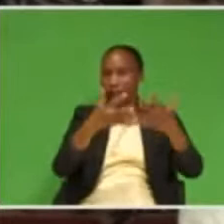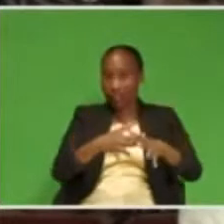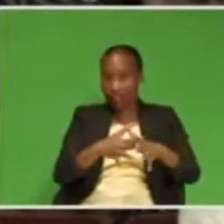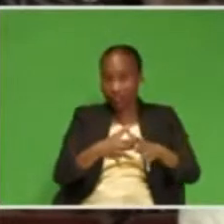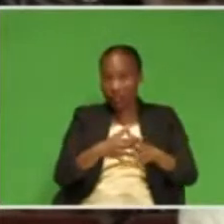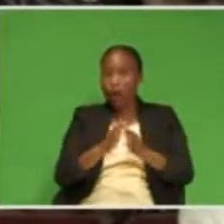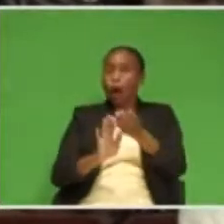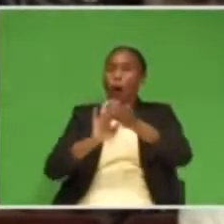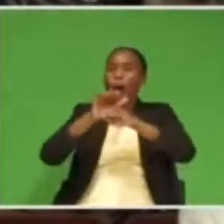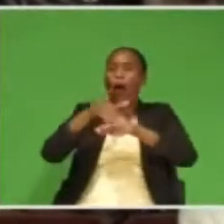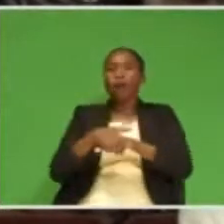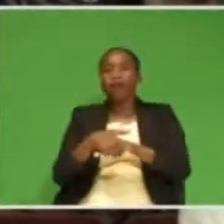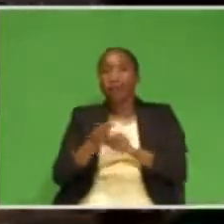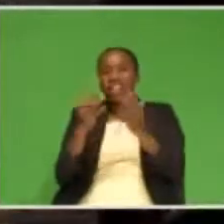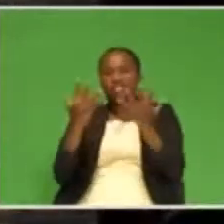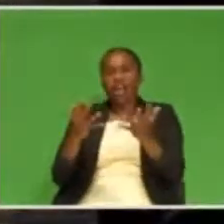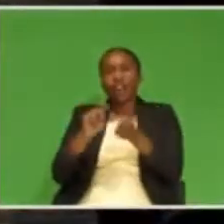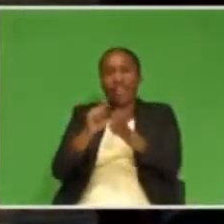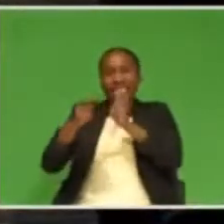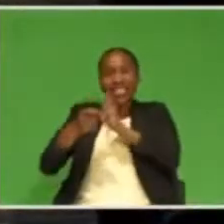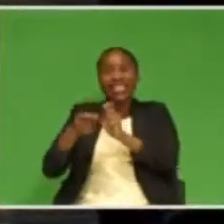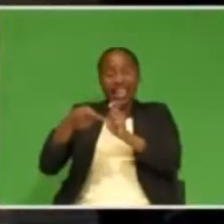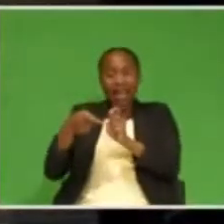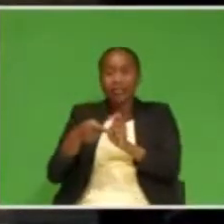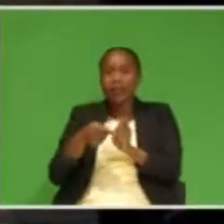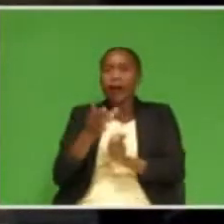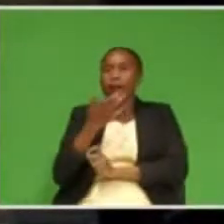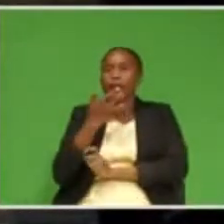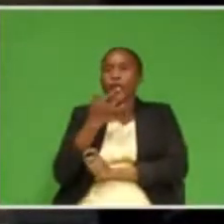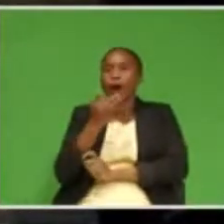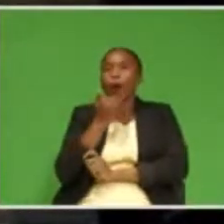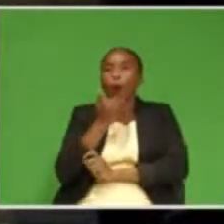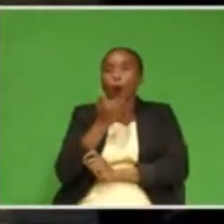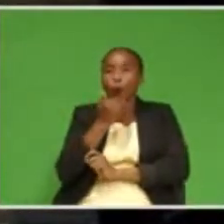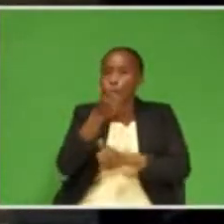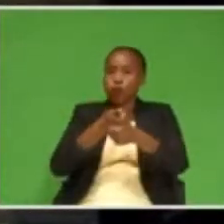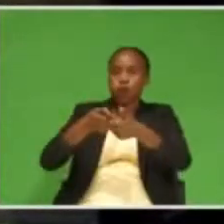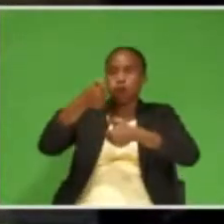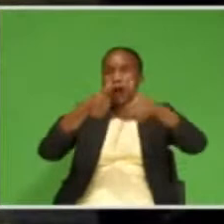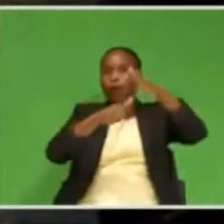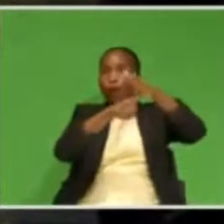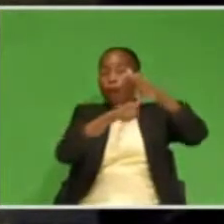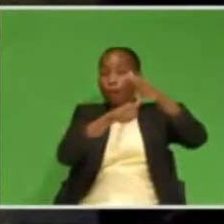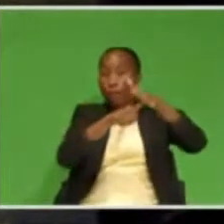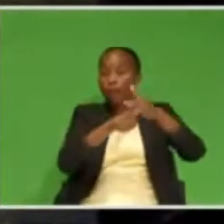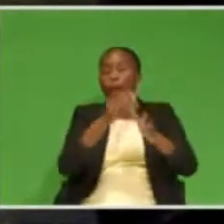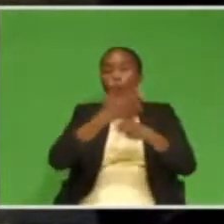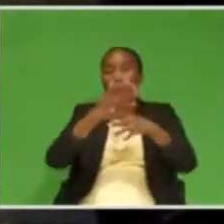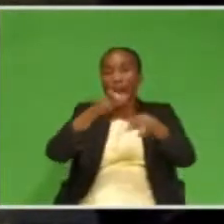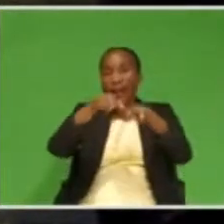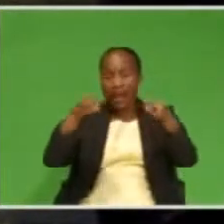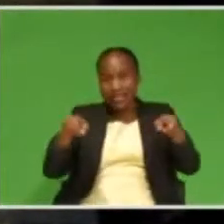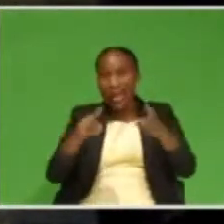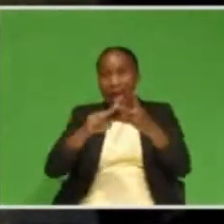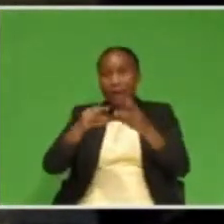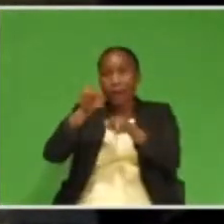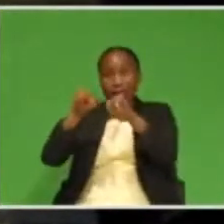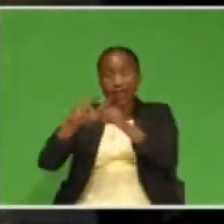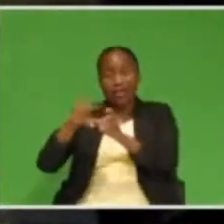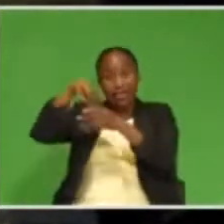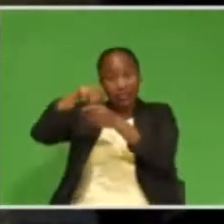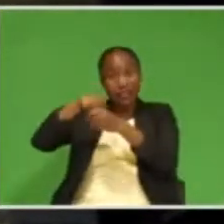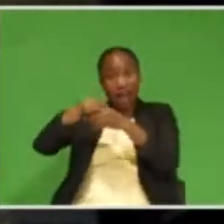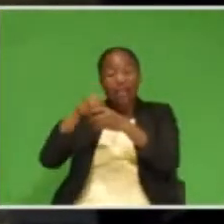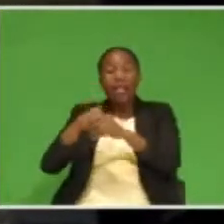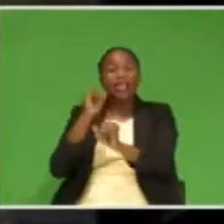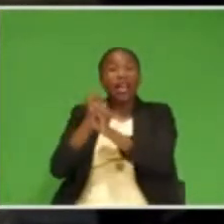transition will prioritize workers and communities in vulnerable industries to ensure that no one